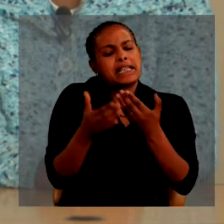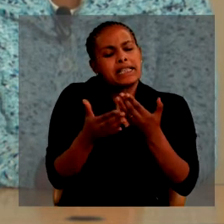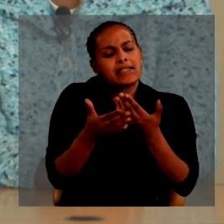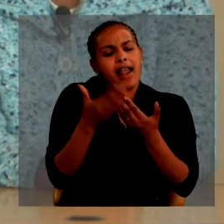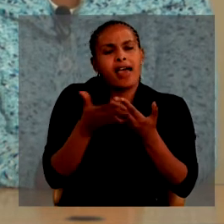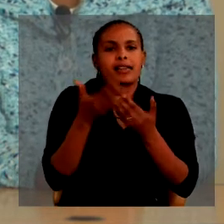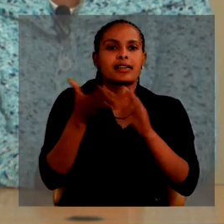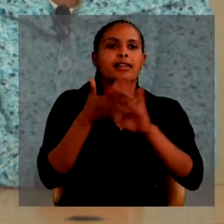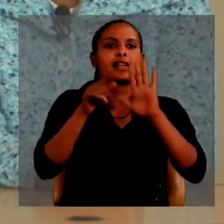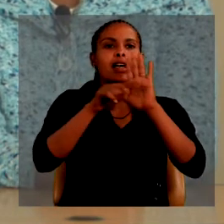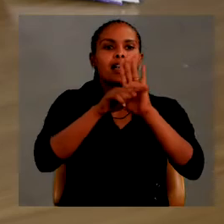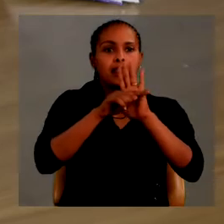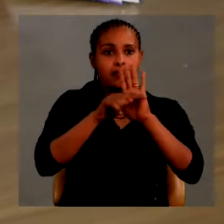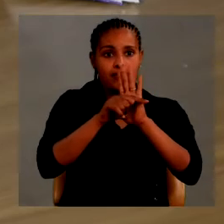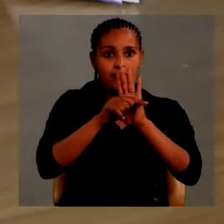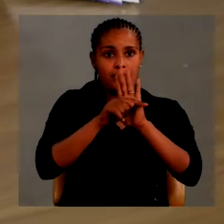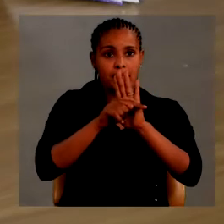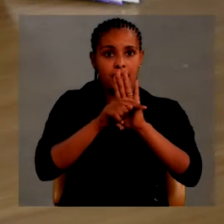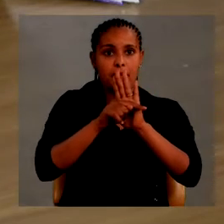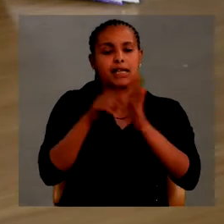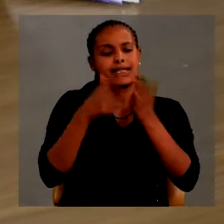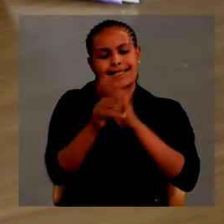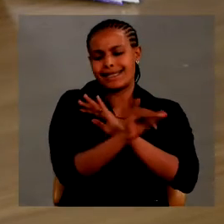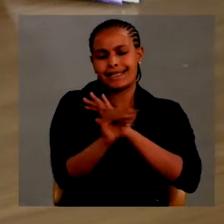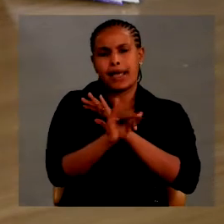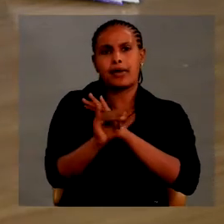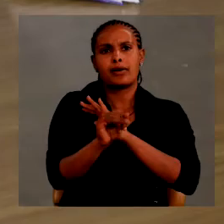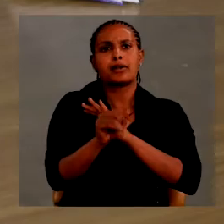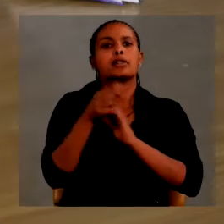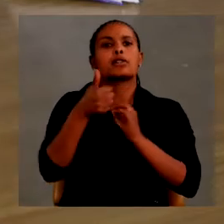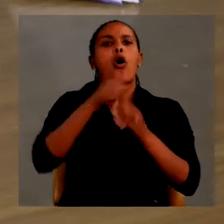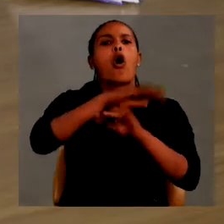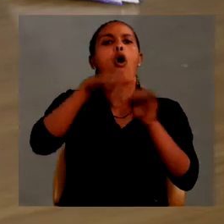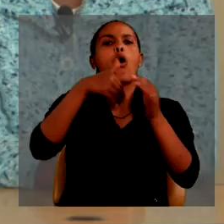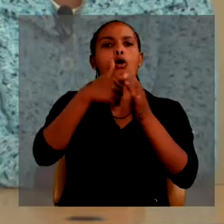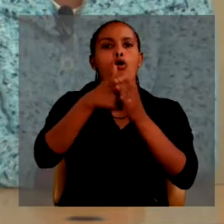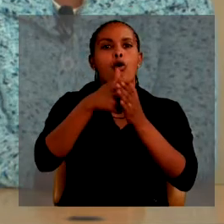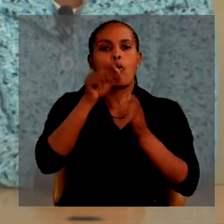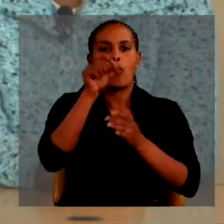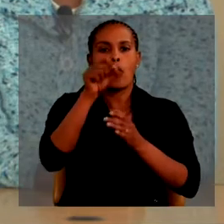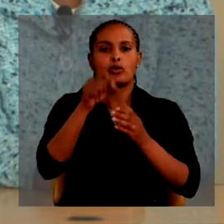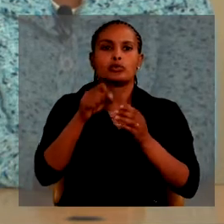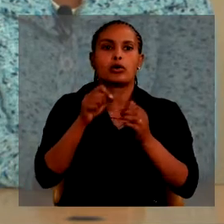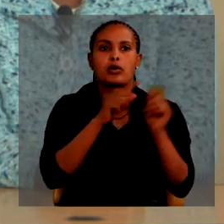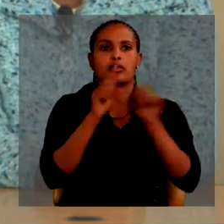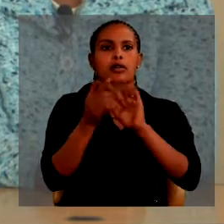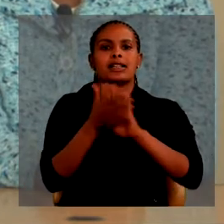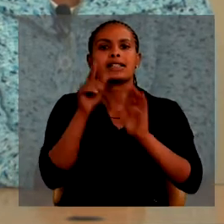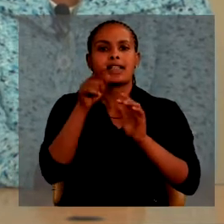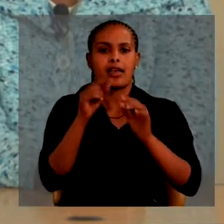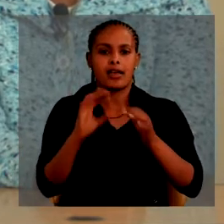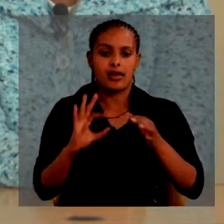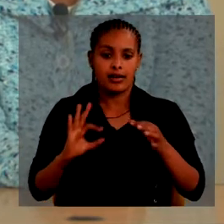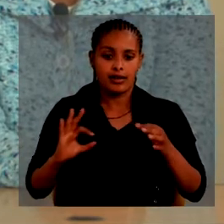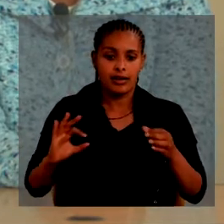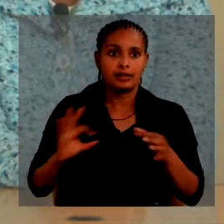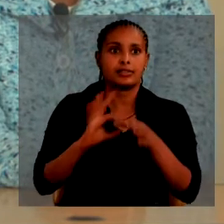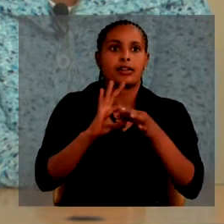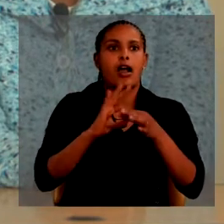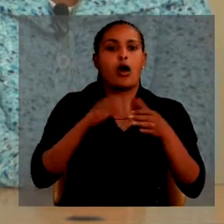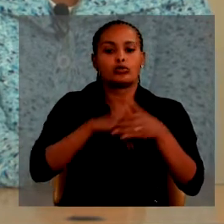negative. How about this one? The same thing, but they all point towards carbon. And they cancel out.